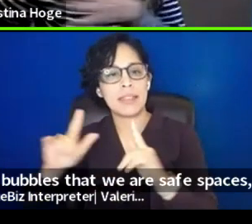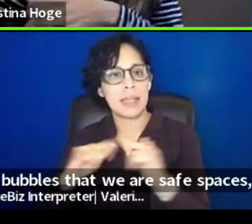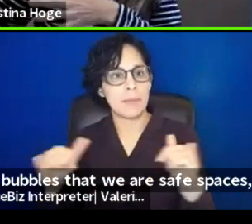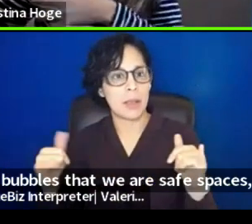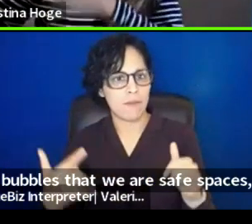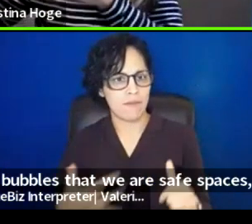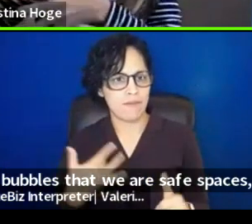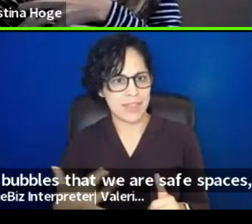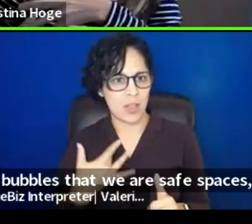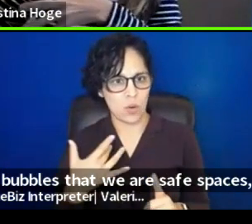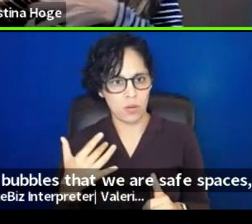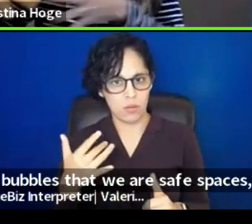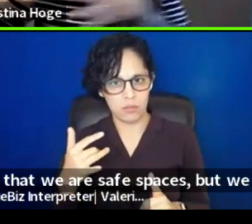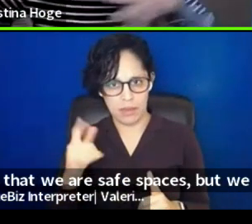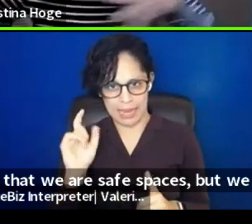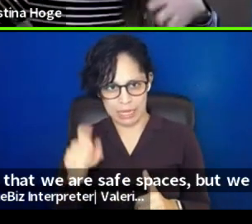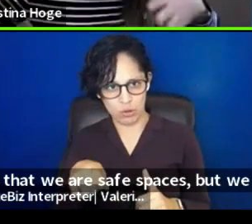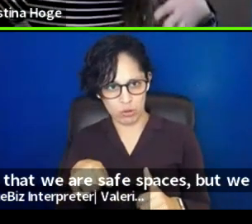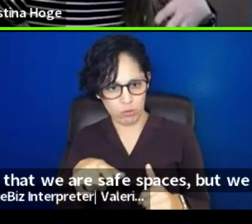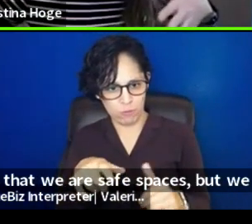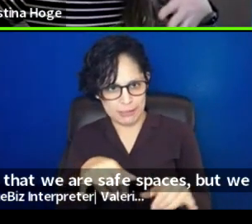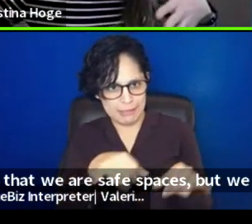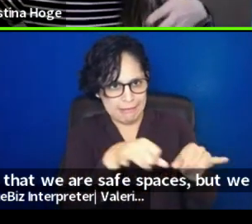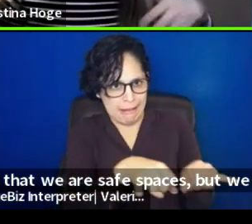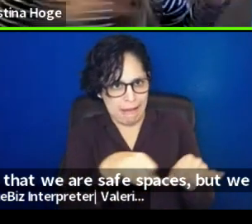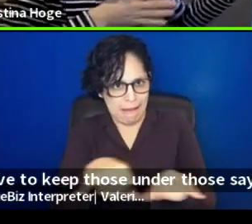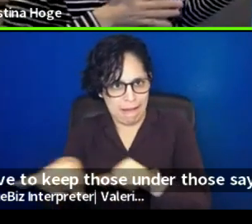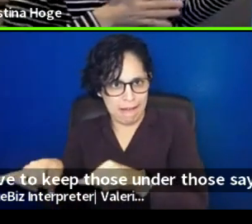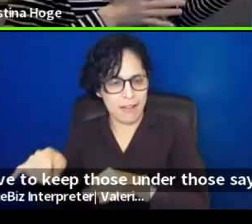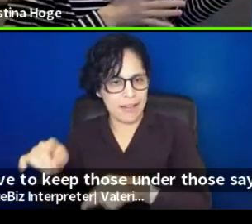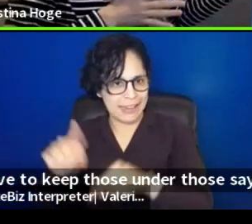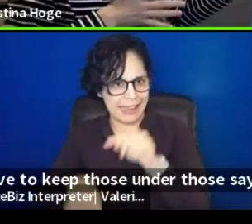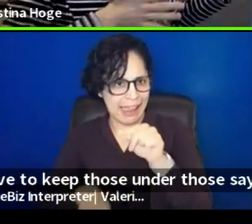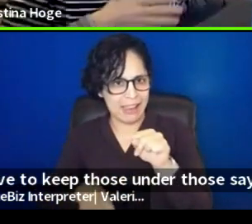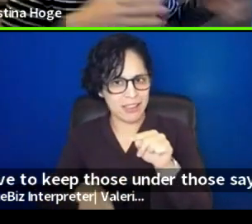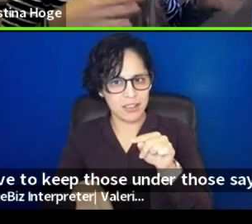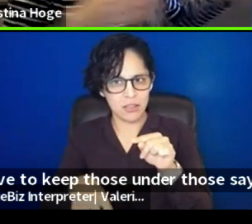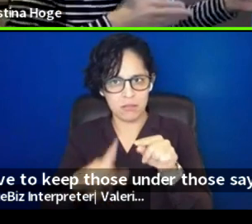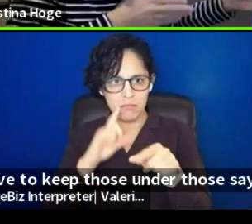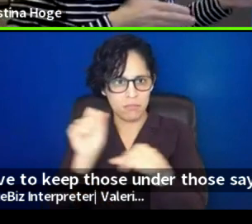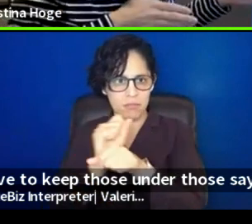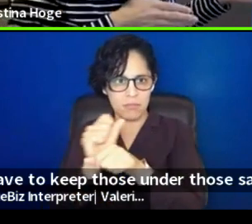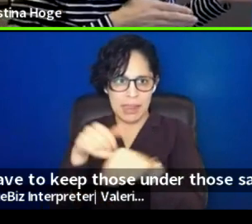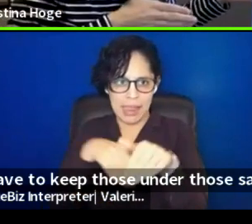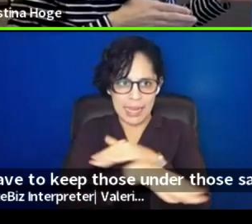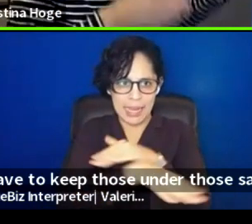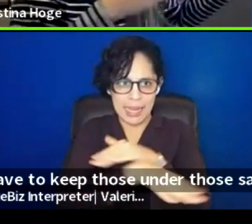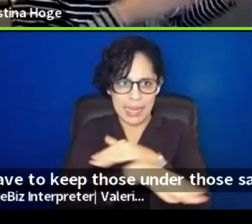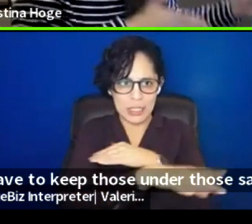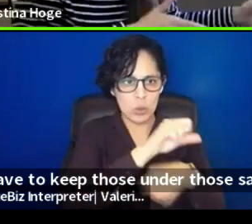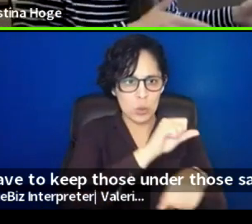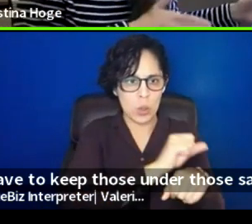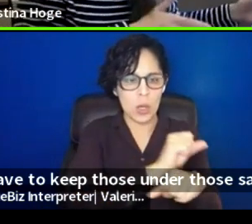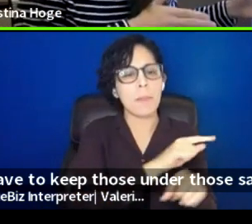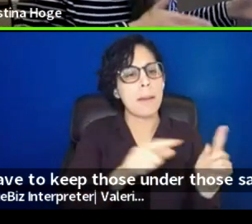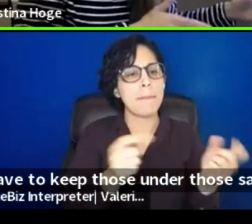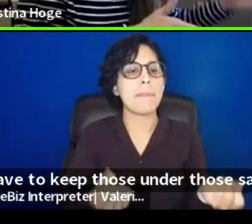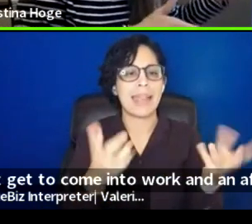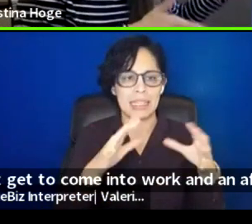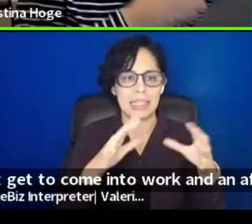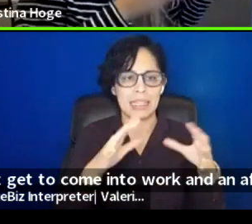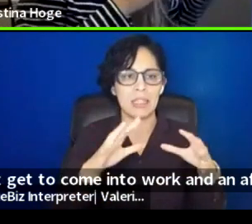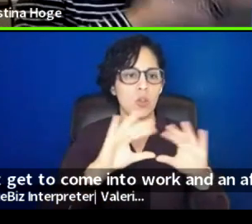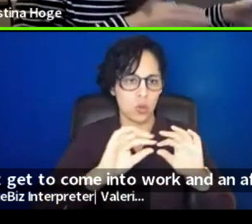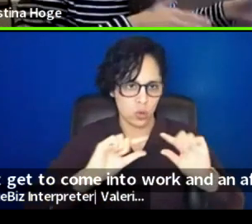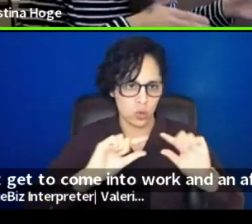of have to keep those under those safe spaces, and it doesn't get to come into work. And affinity groups have really, like, started to find a